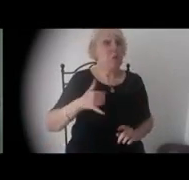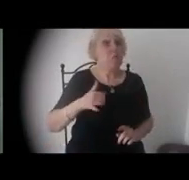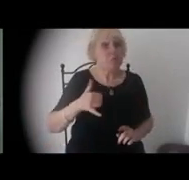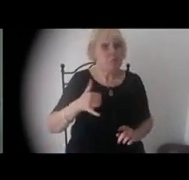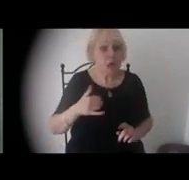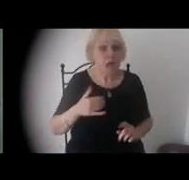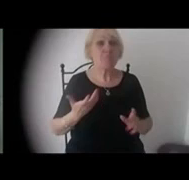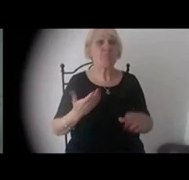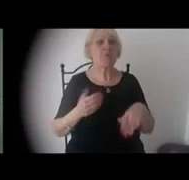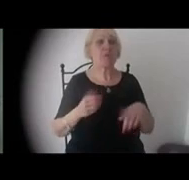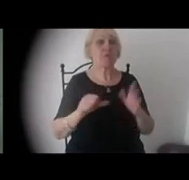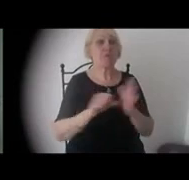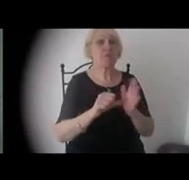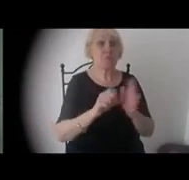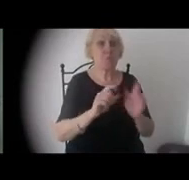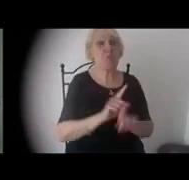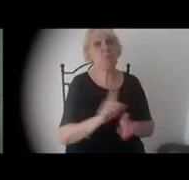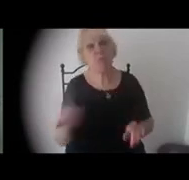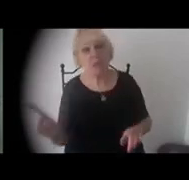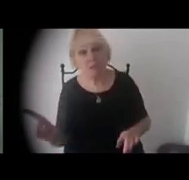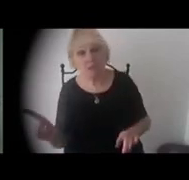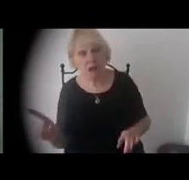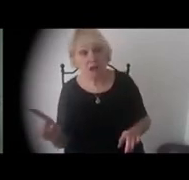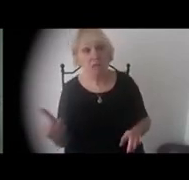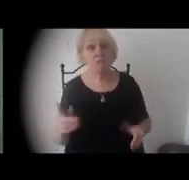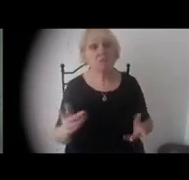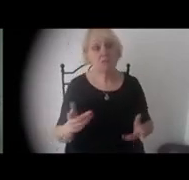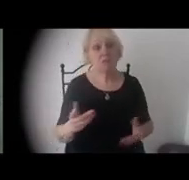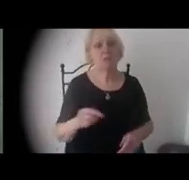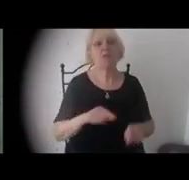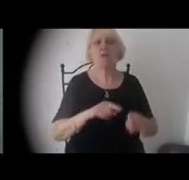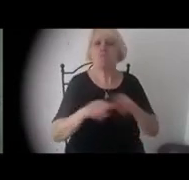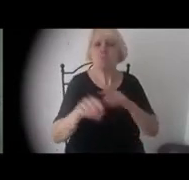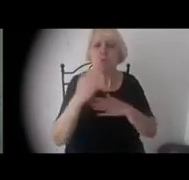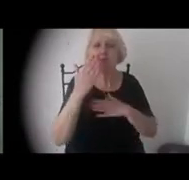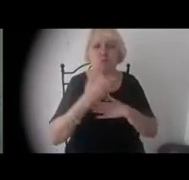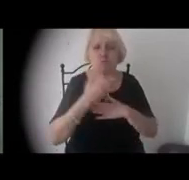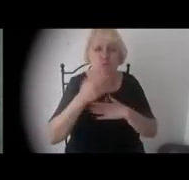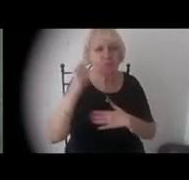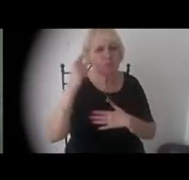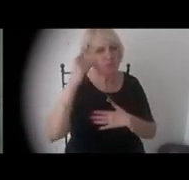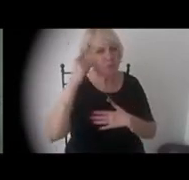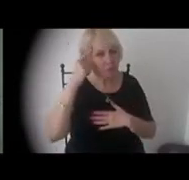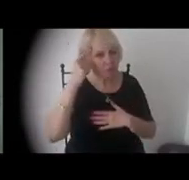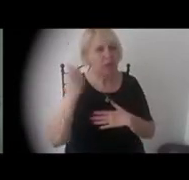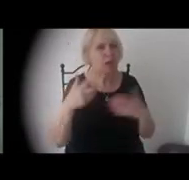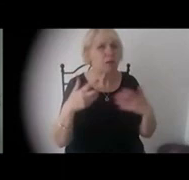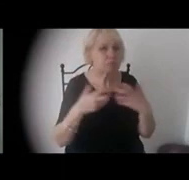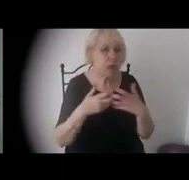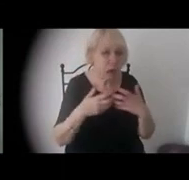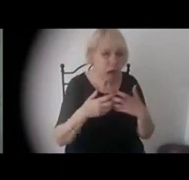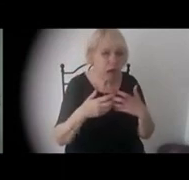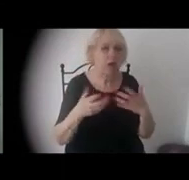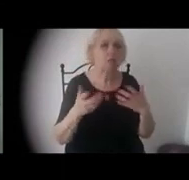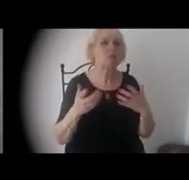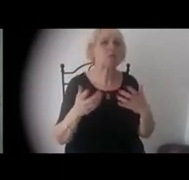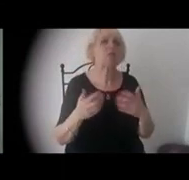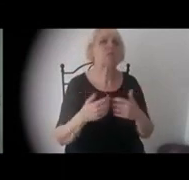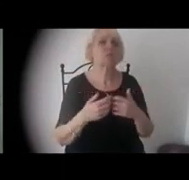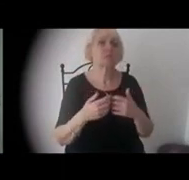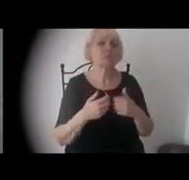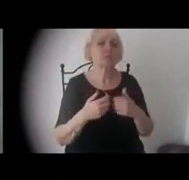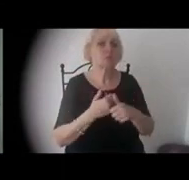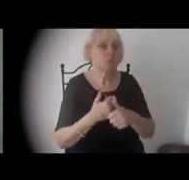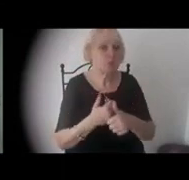as most schools will think sensitively about this and try to respond to meet individual needs.